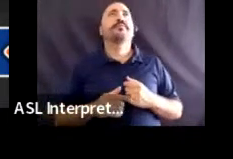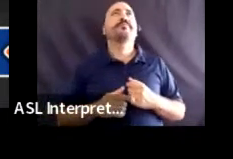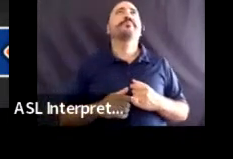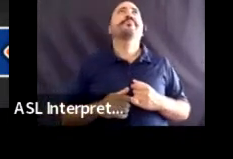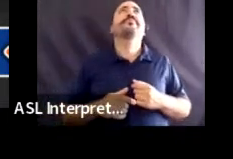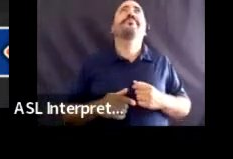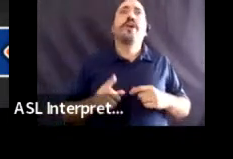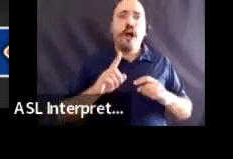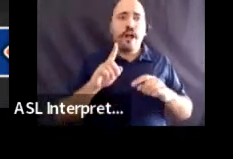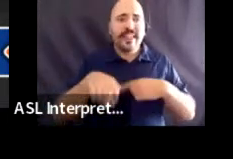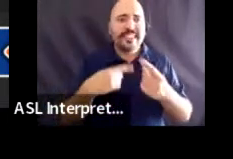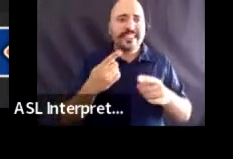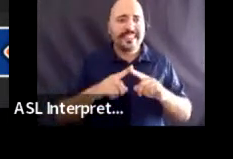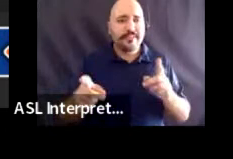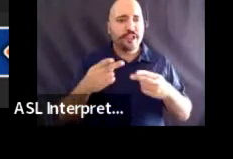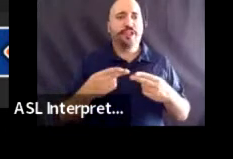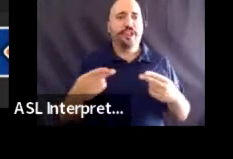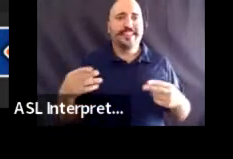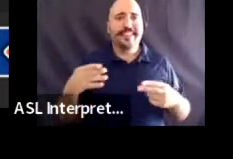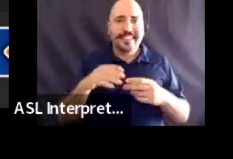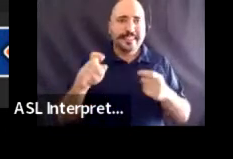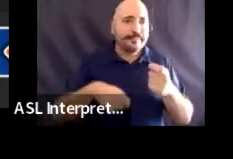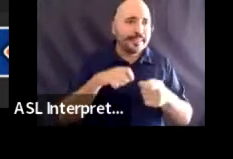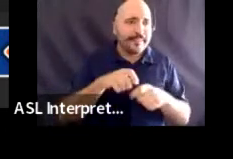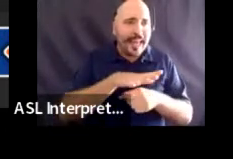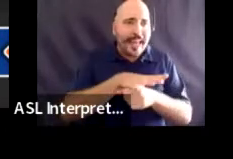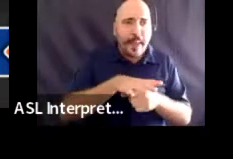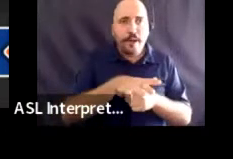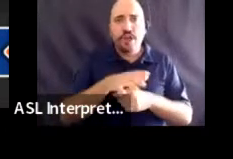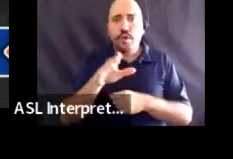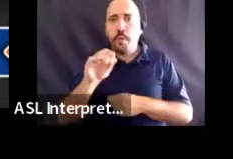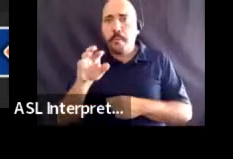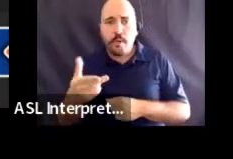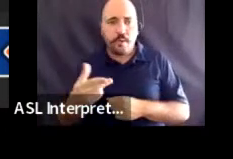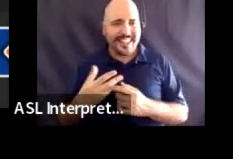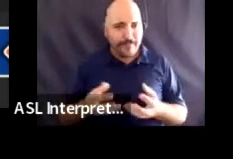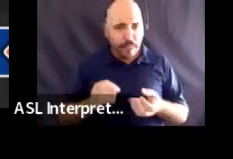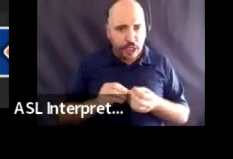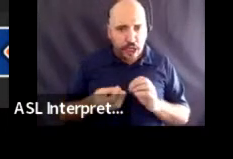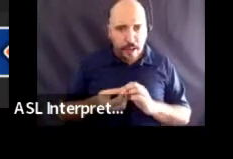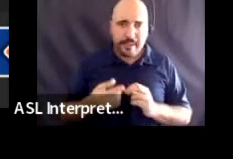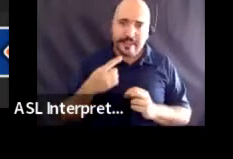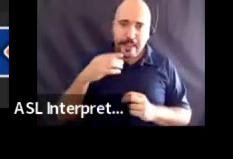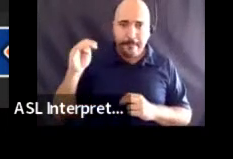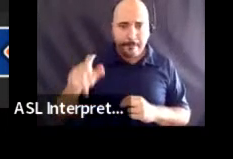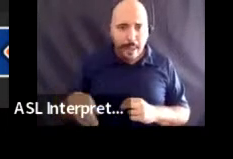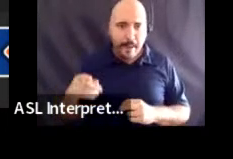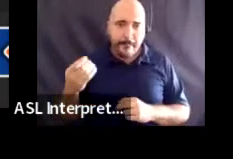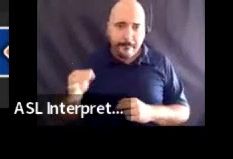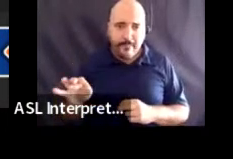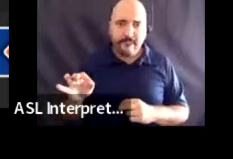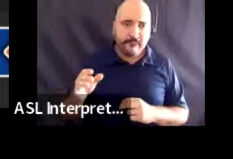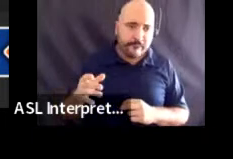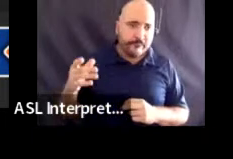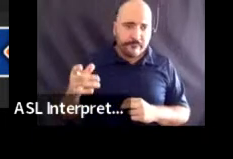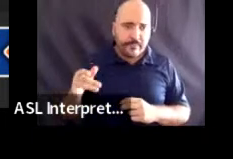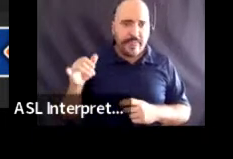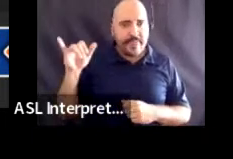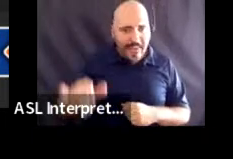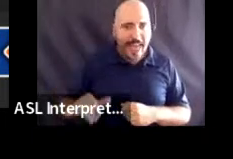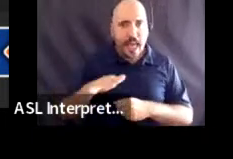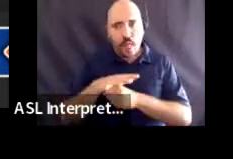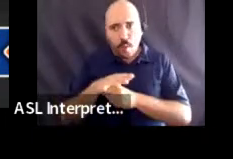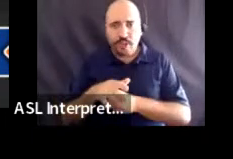shelters in a specific borough or neighborhood, right? Give the number, right? This is a map of that location,